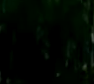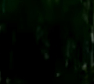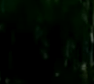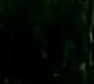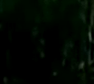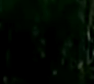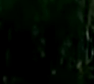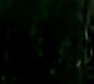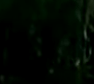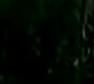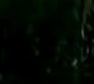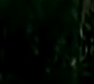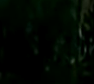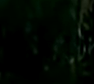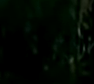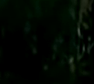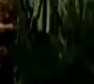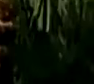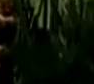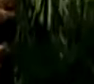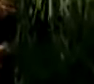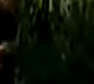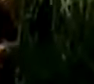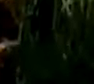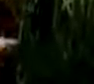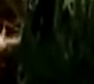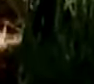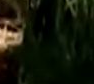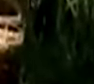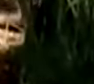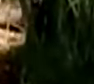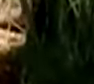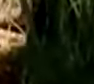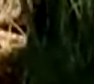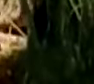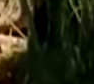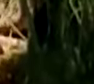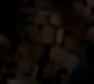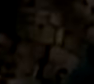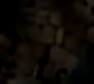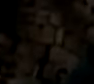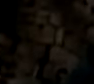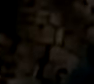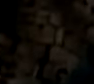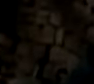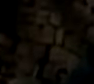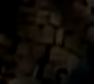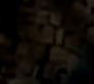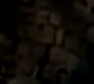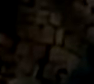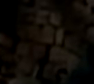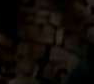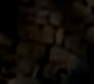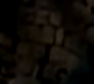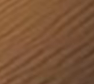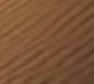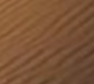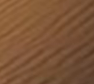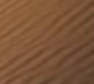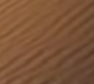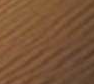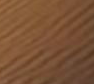Yours was the face I saw above my cradle, the only mother I've ever known. But my feet are set upon a road that